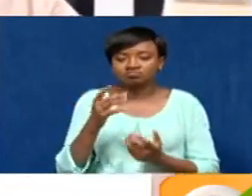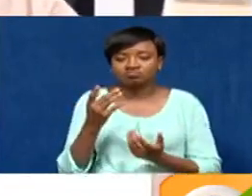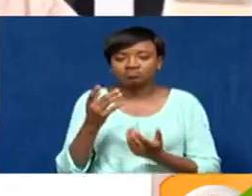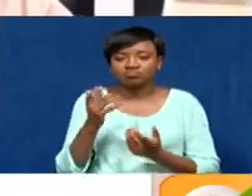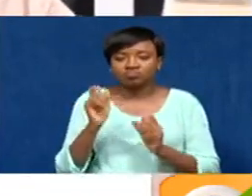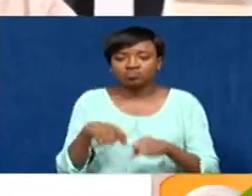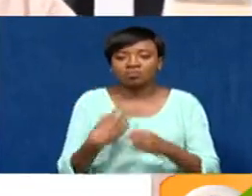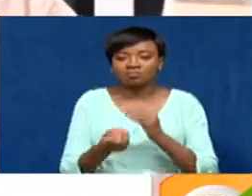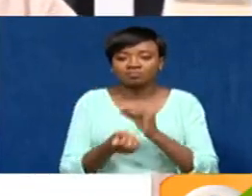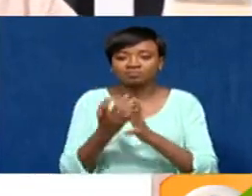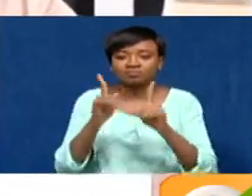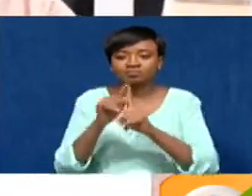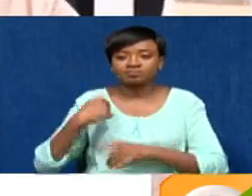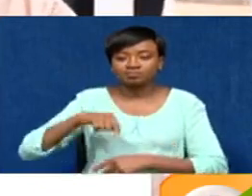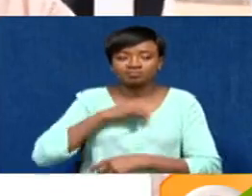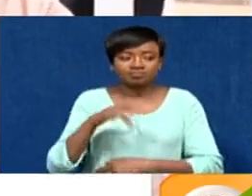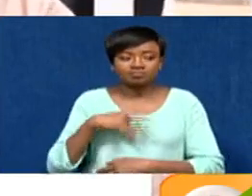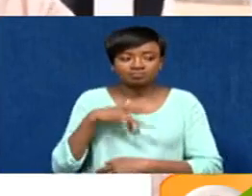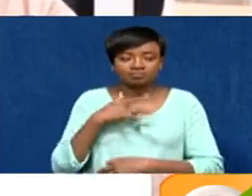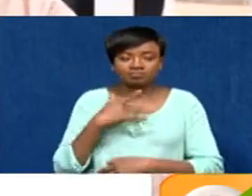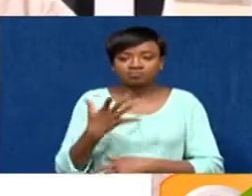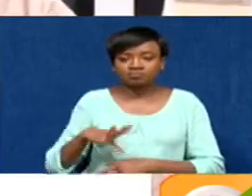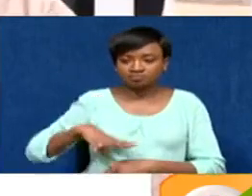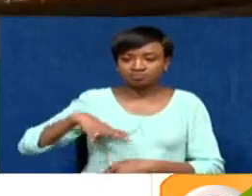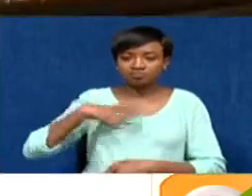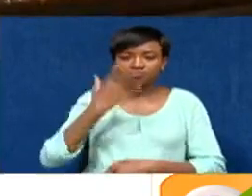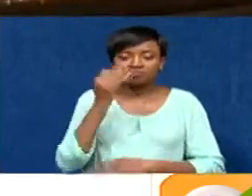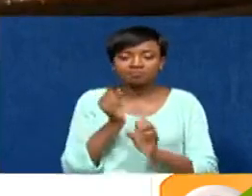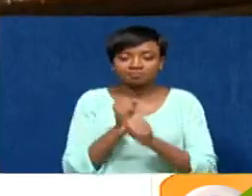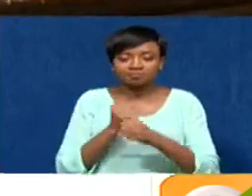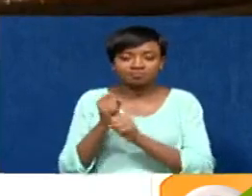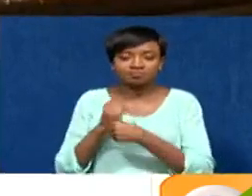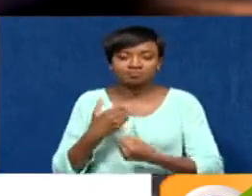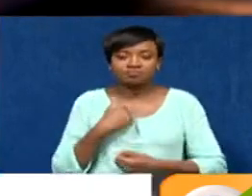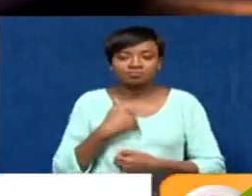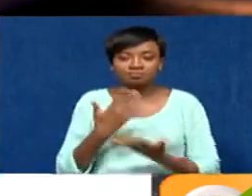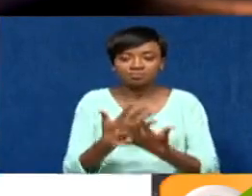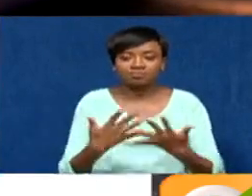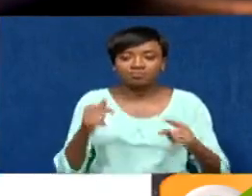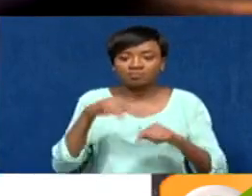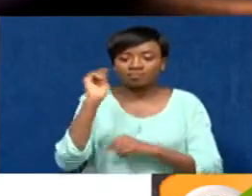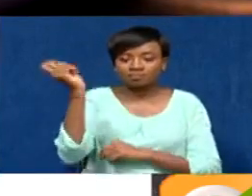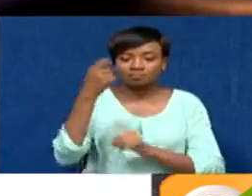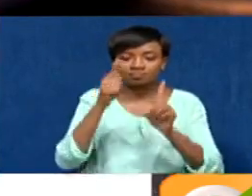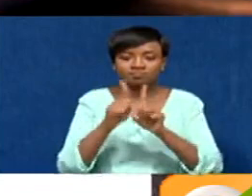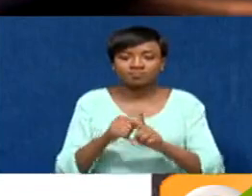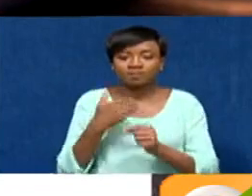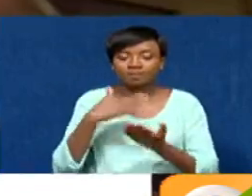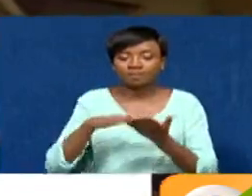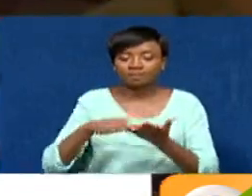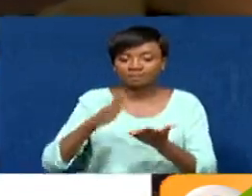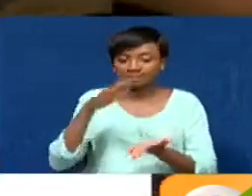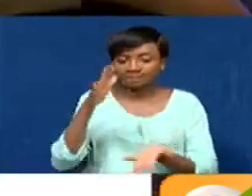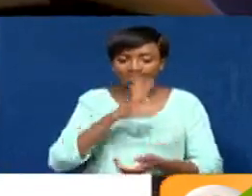we can make, and we pride ourselves in creating the best leather goods in Kenya. We have some of the best tanneries in Africa, right